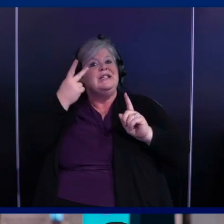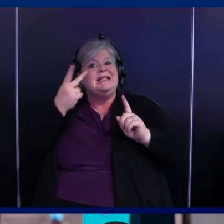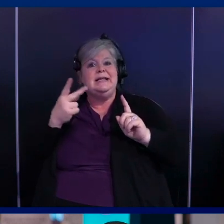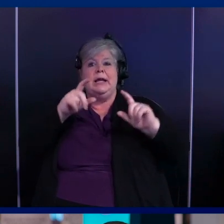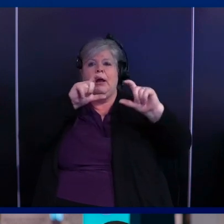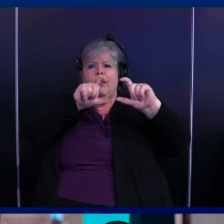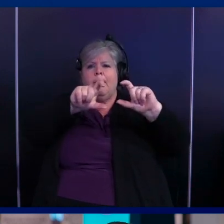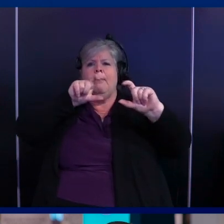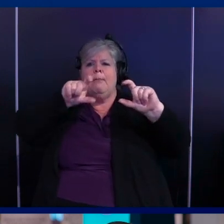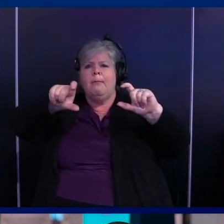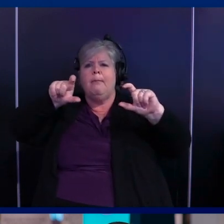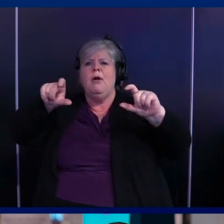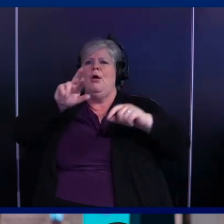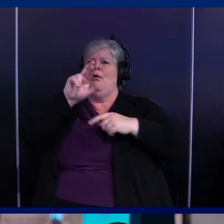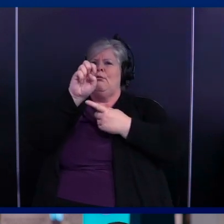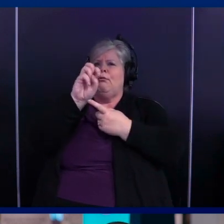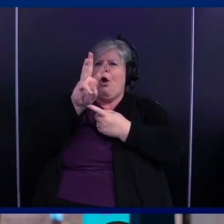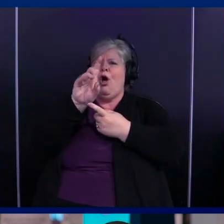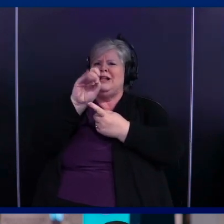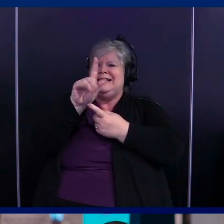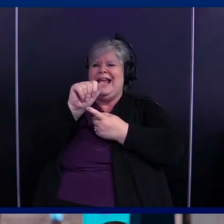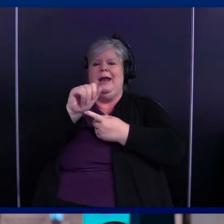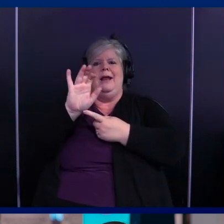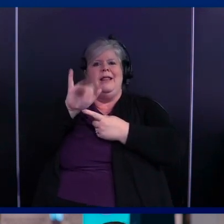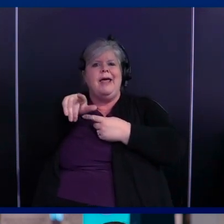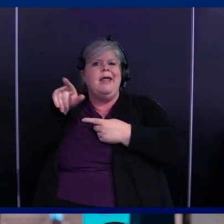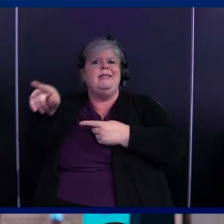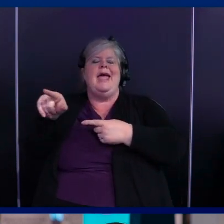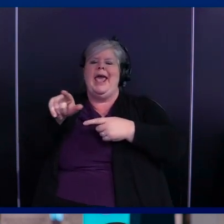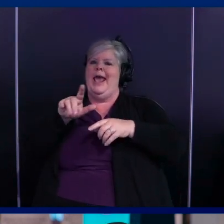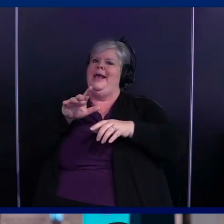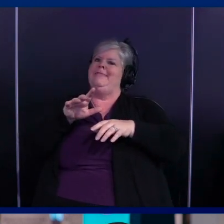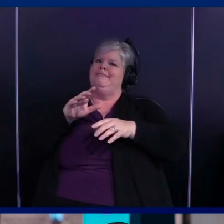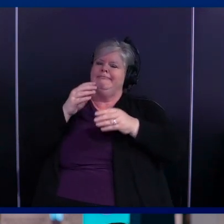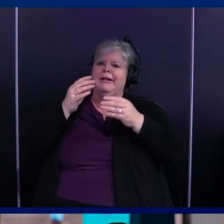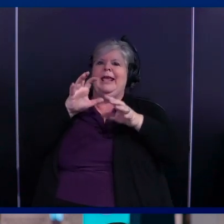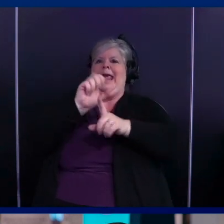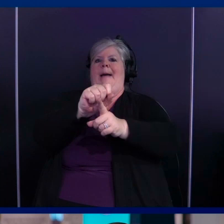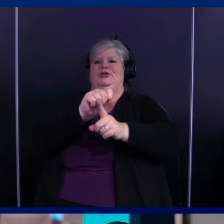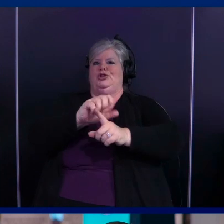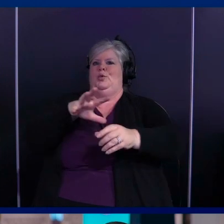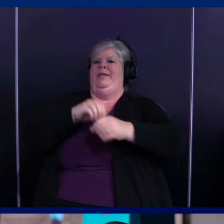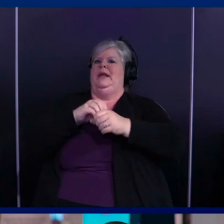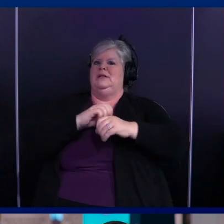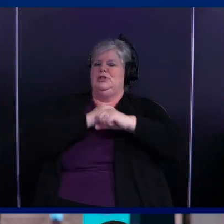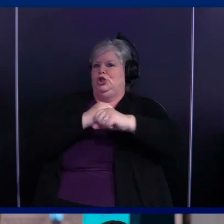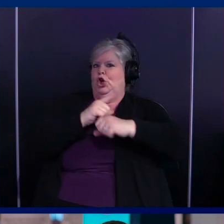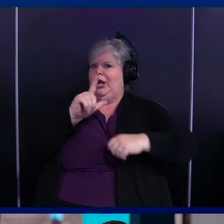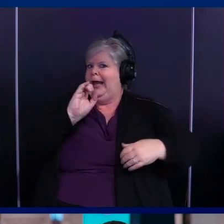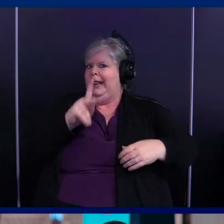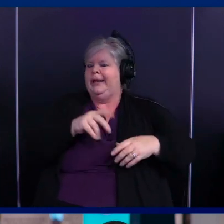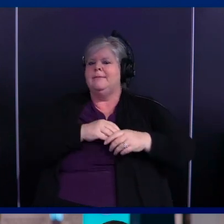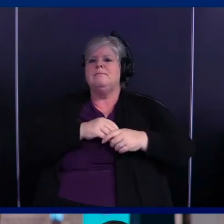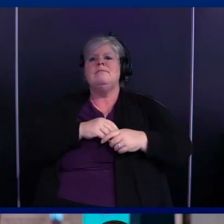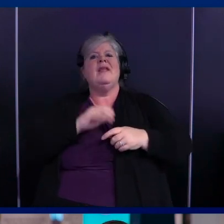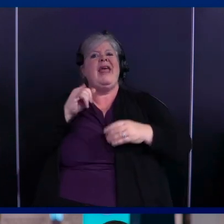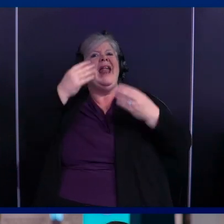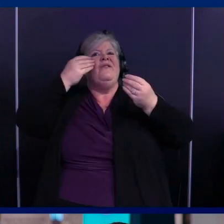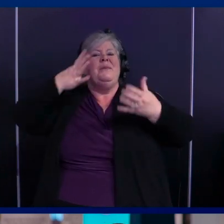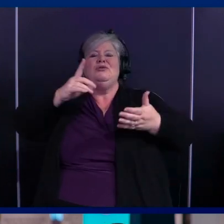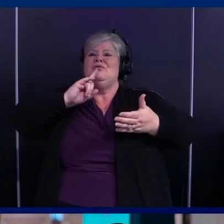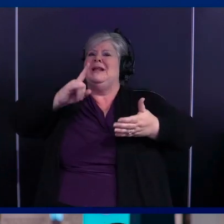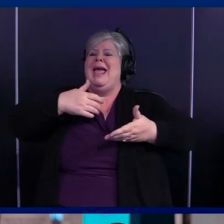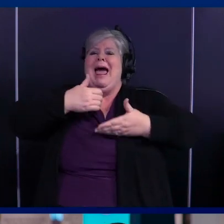of raw data that's being captured in Security Lake. Now, this is really useful for